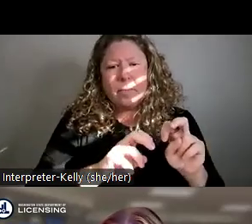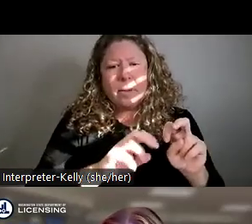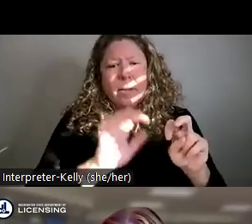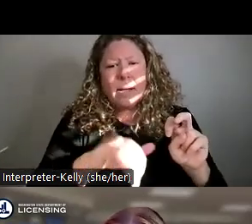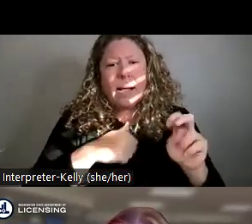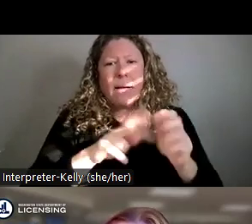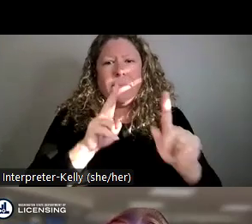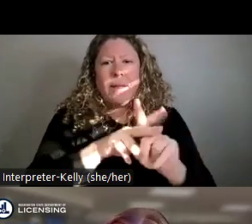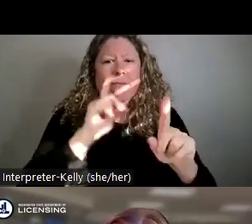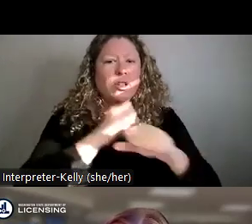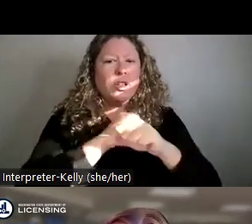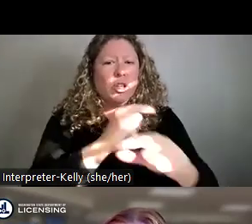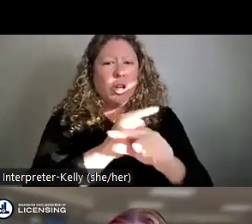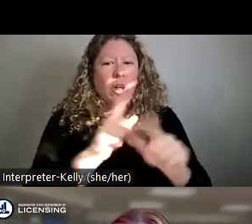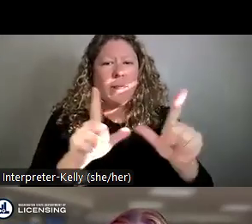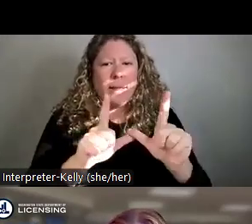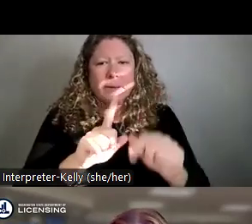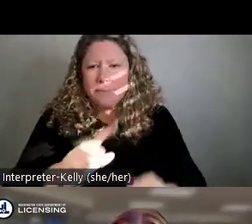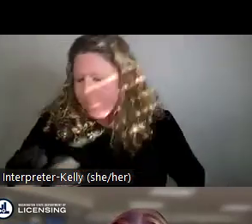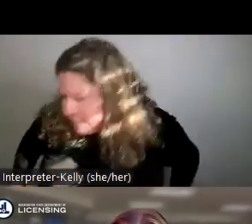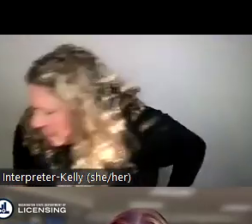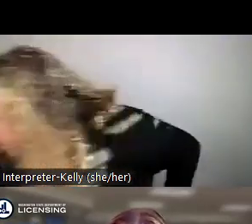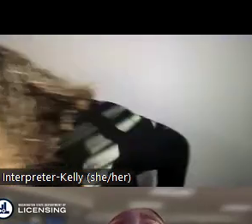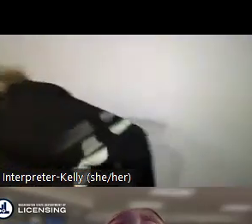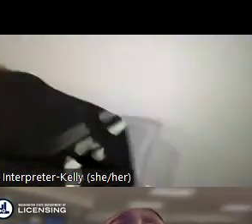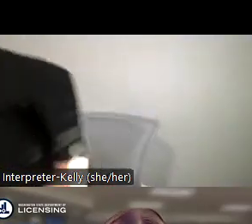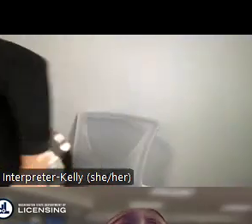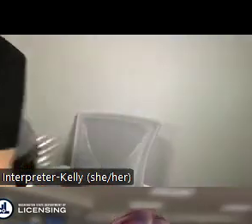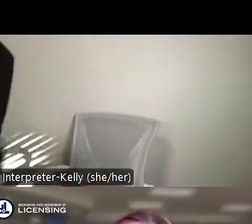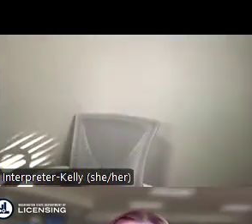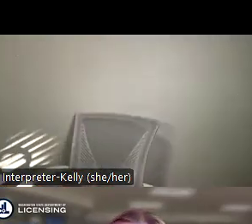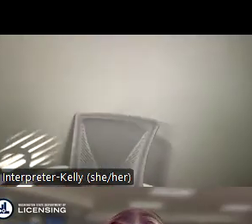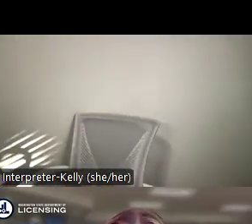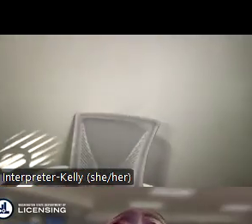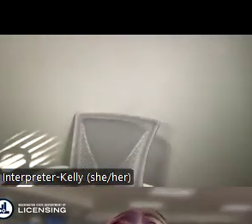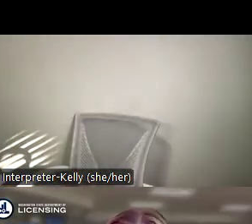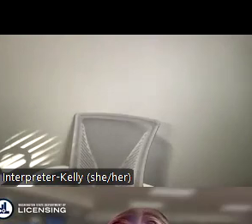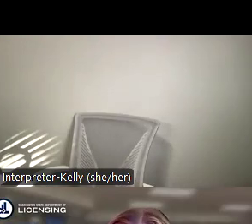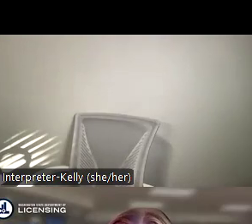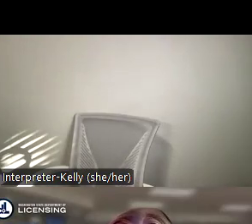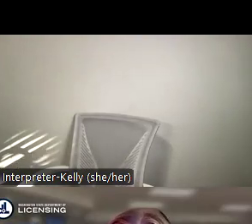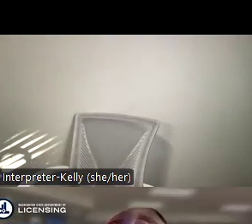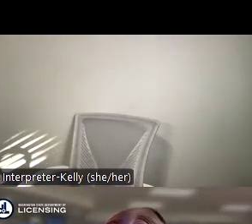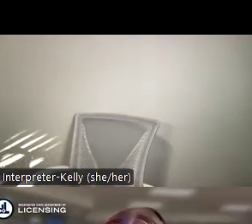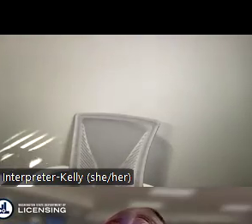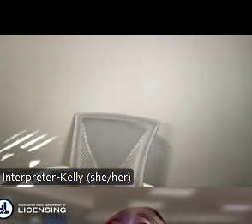as though I were the customer. This helped me to get into their shoes, understand the screens that our